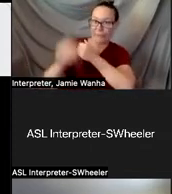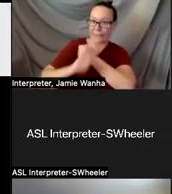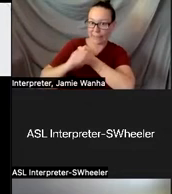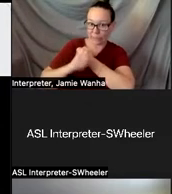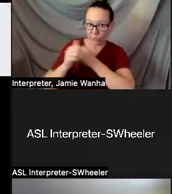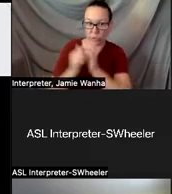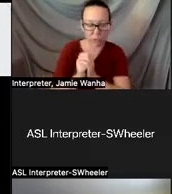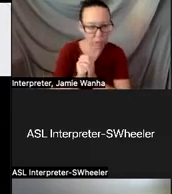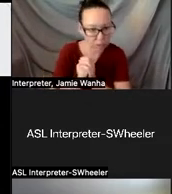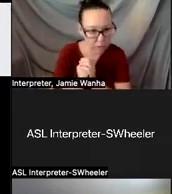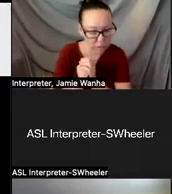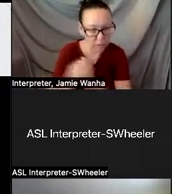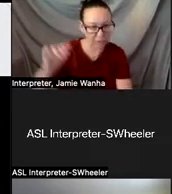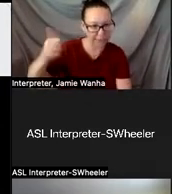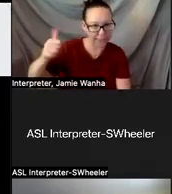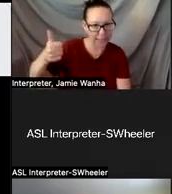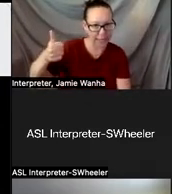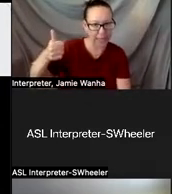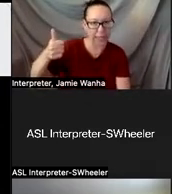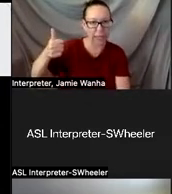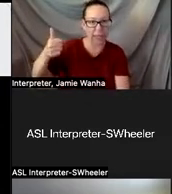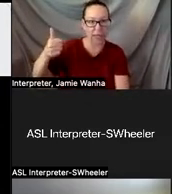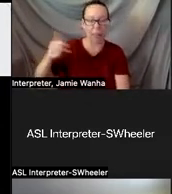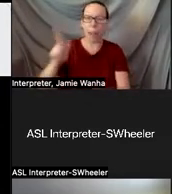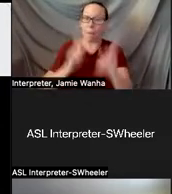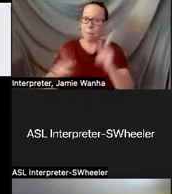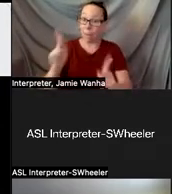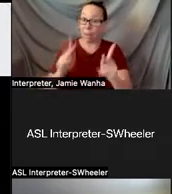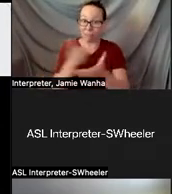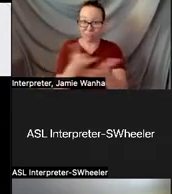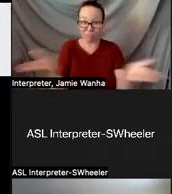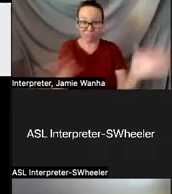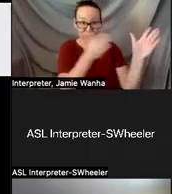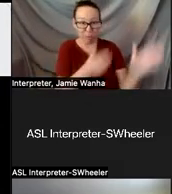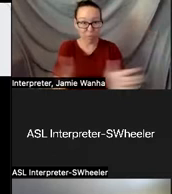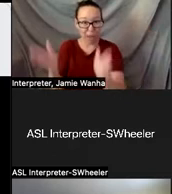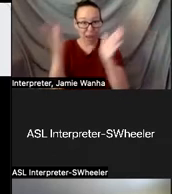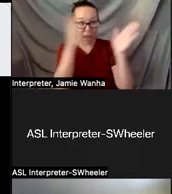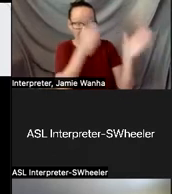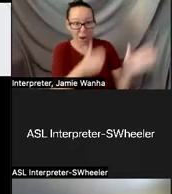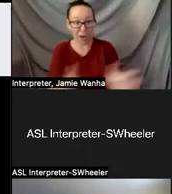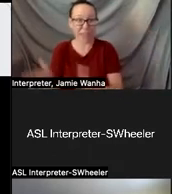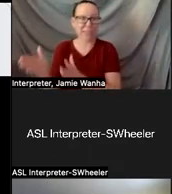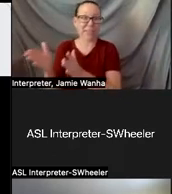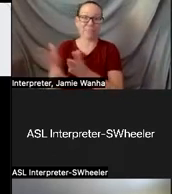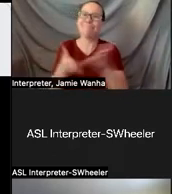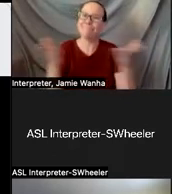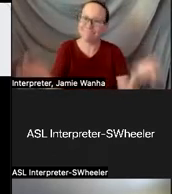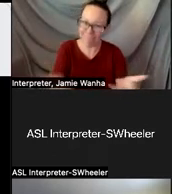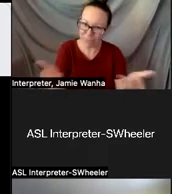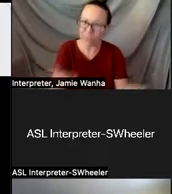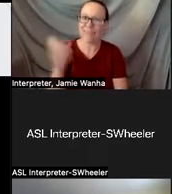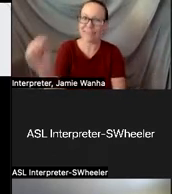this particular hazard. Conduct, of course, public preparedness campaign that we are doing on a regular basis here in San Diego.